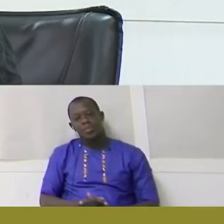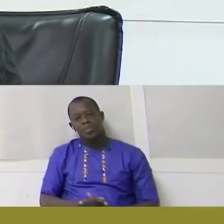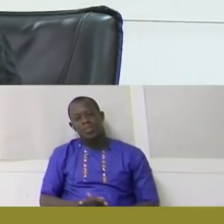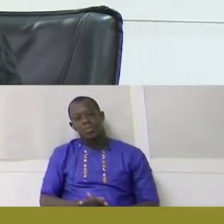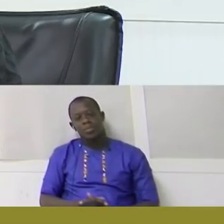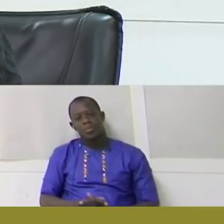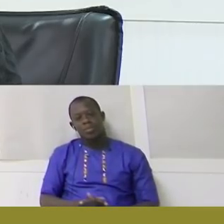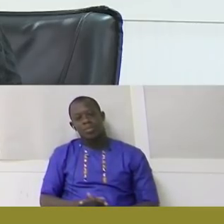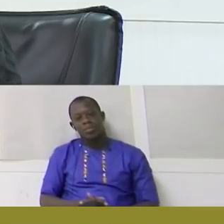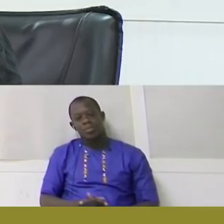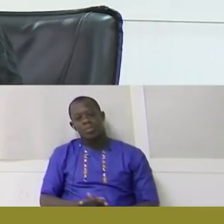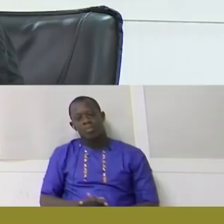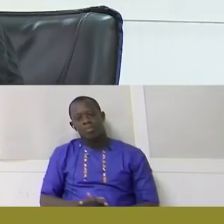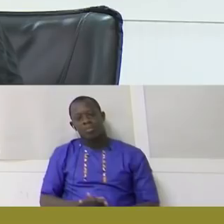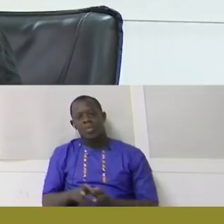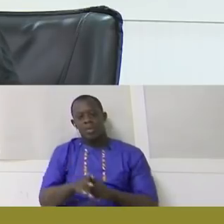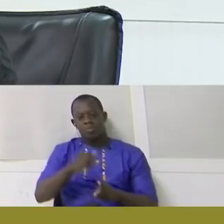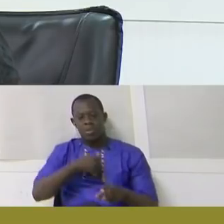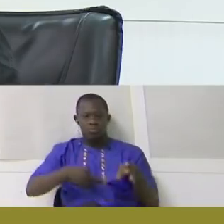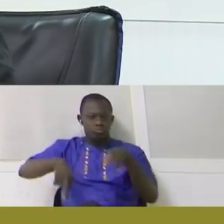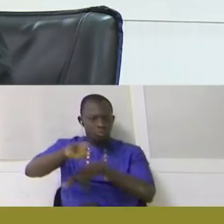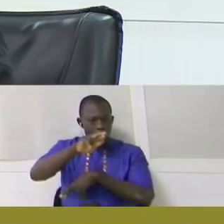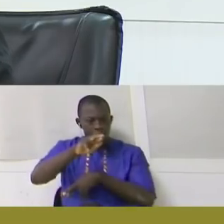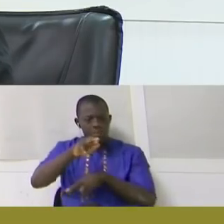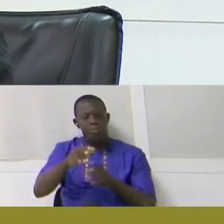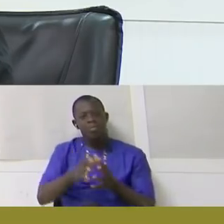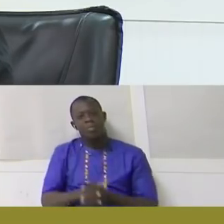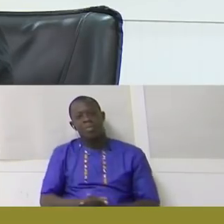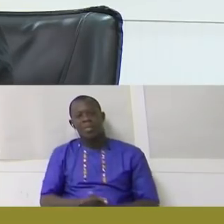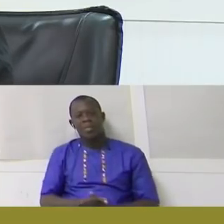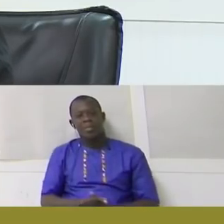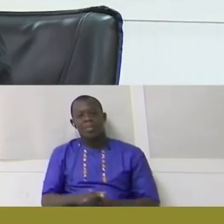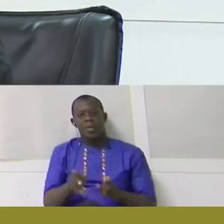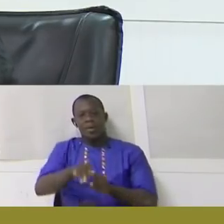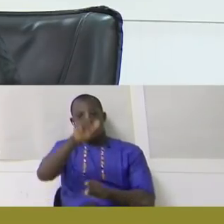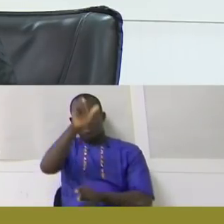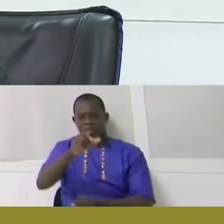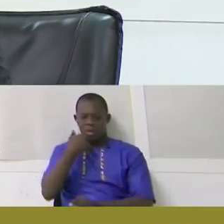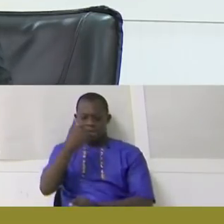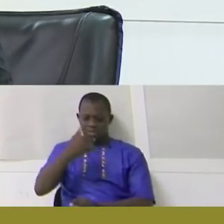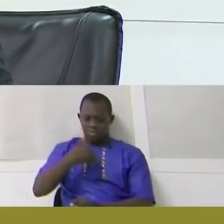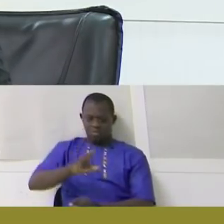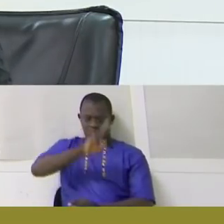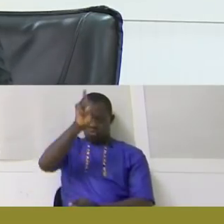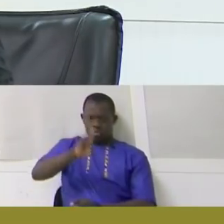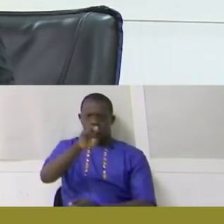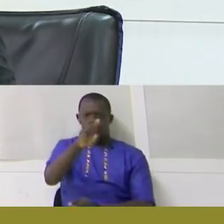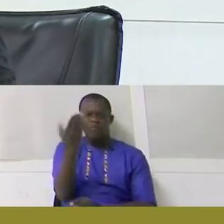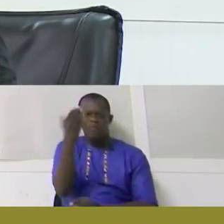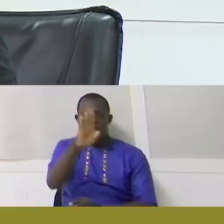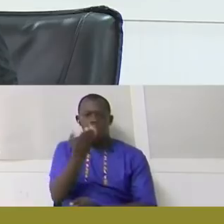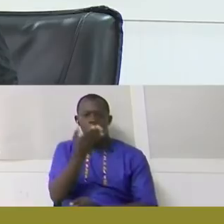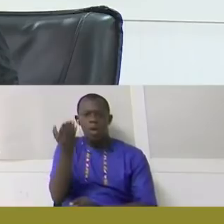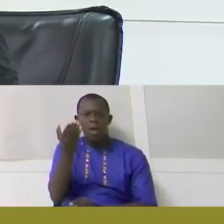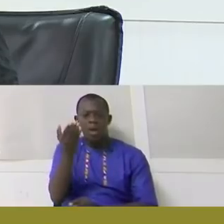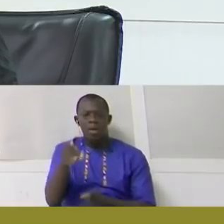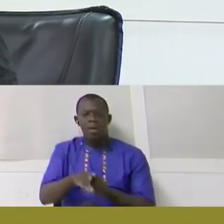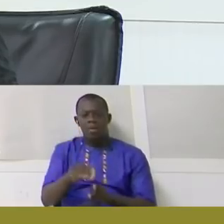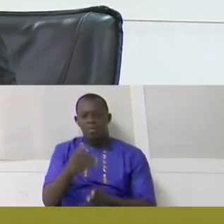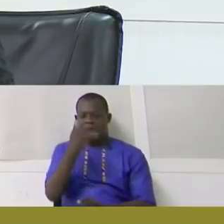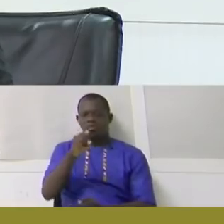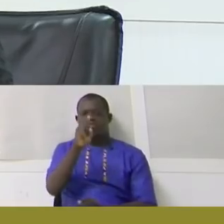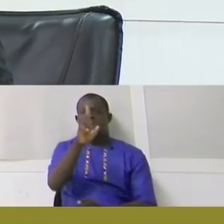behind me, stop, don't enter. Ma ton. I turned. Munema fo joge. He asked me, where are you from? Maneko, who are